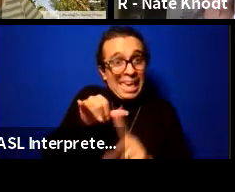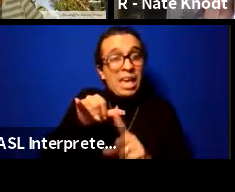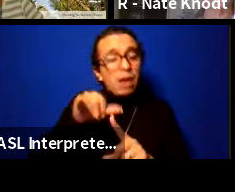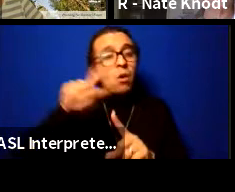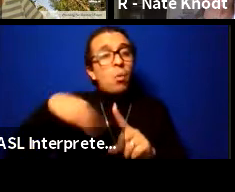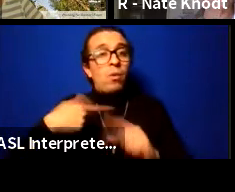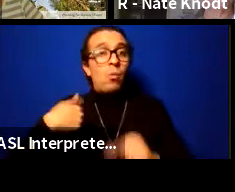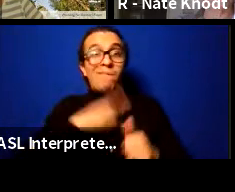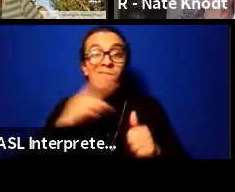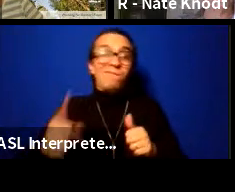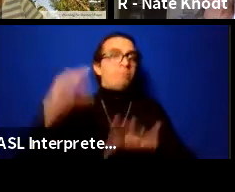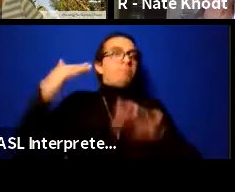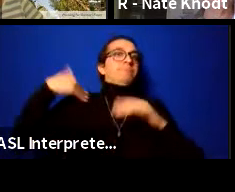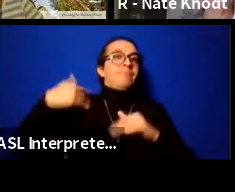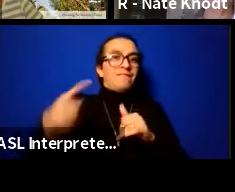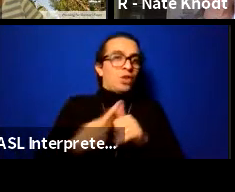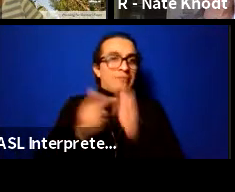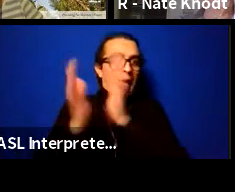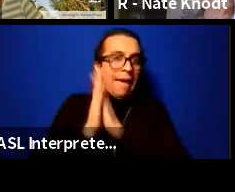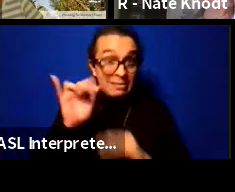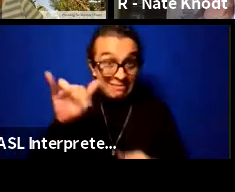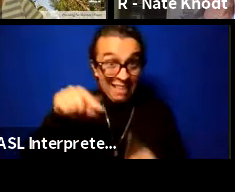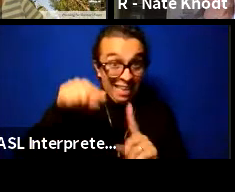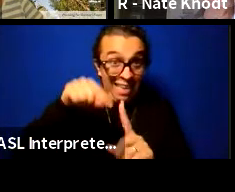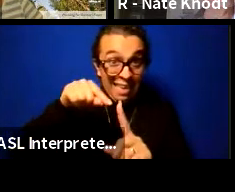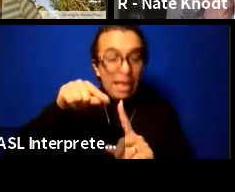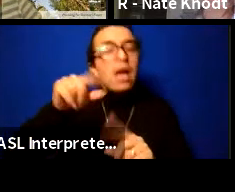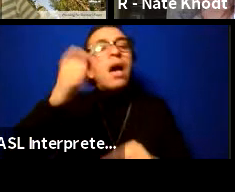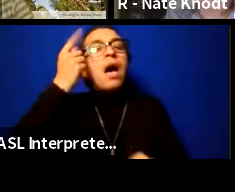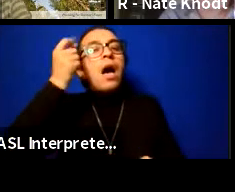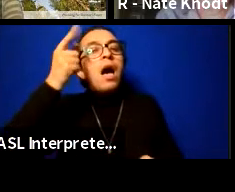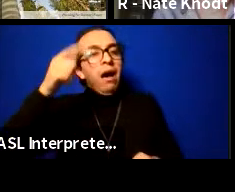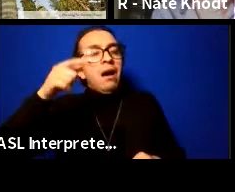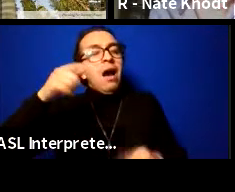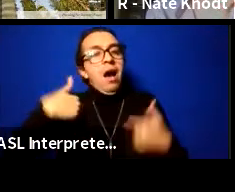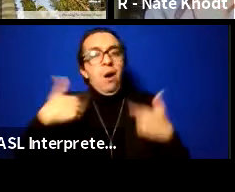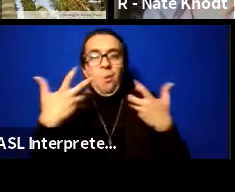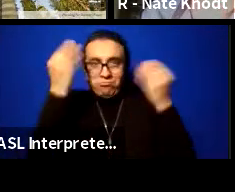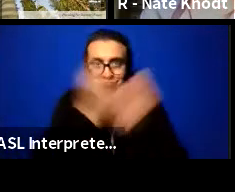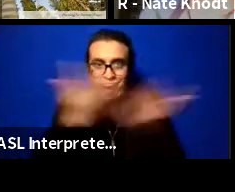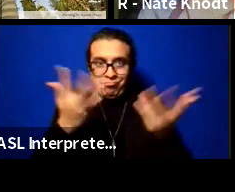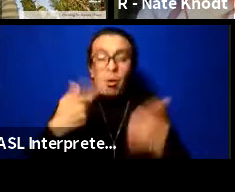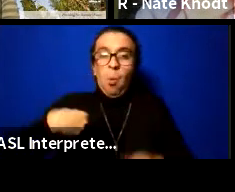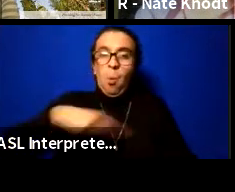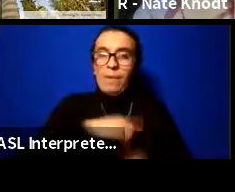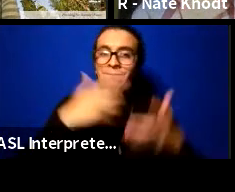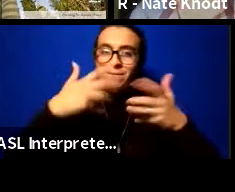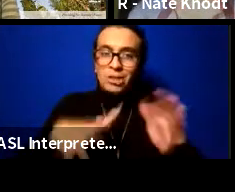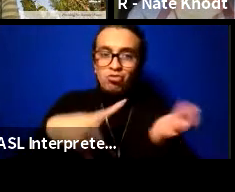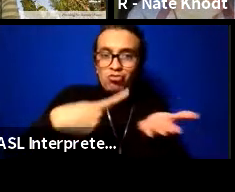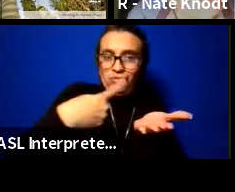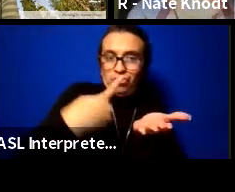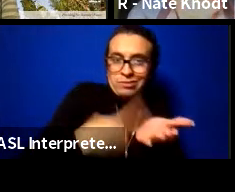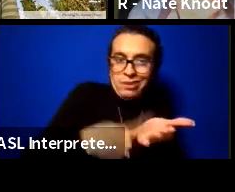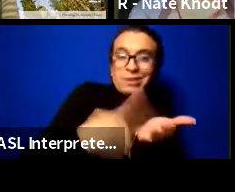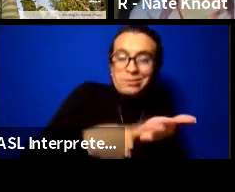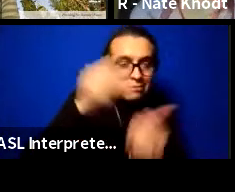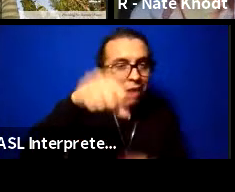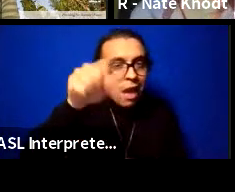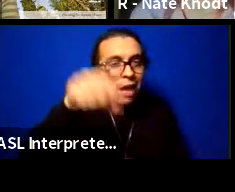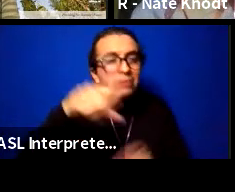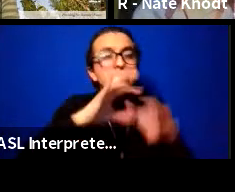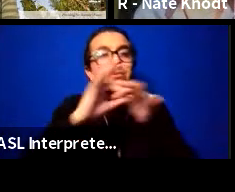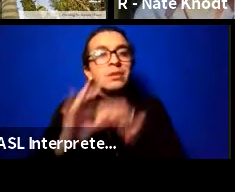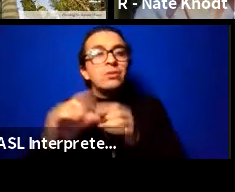the questions I had for some folks, and I just want to let everyone know that we had this discussion, was there have been comments that I